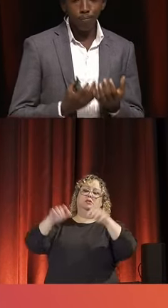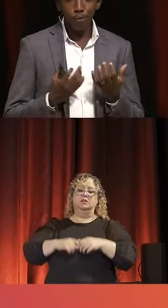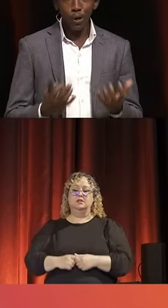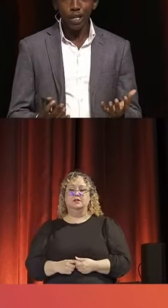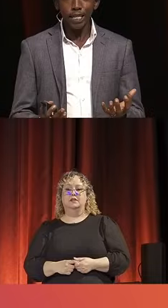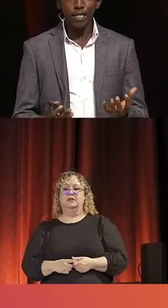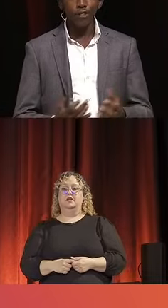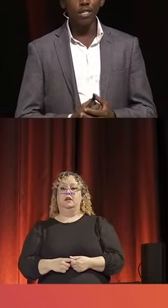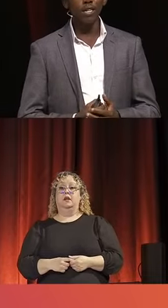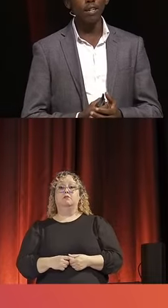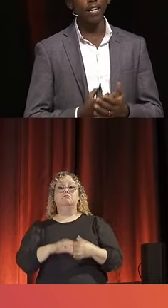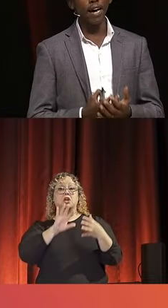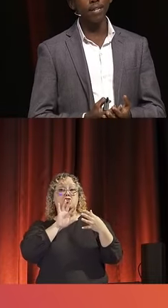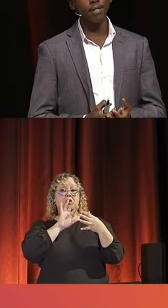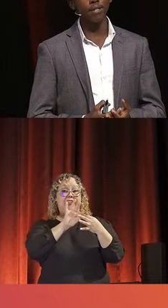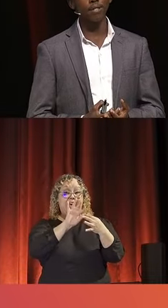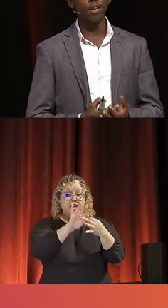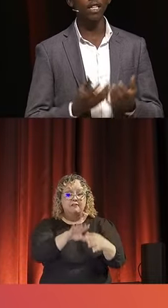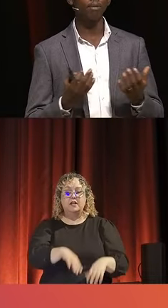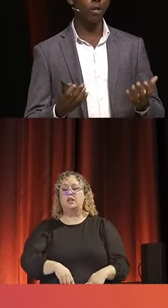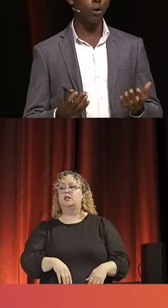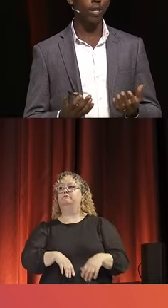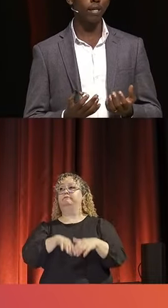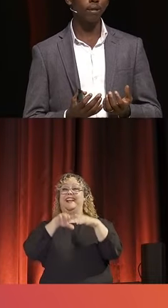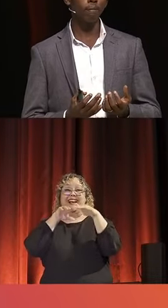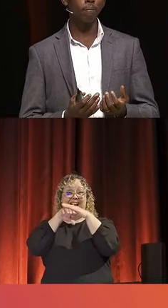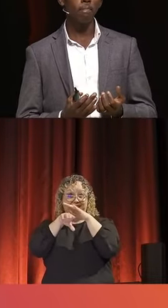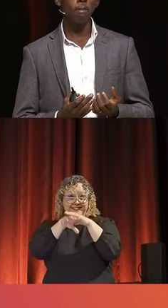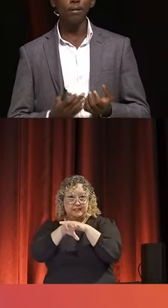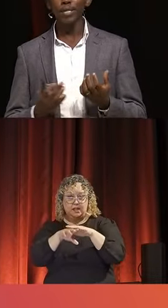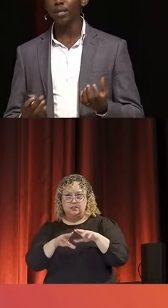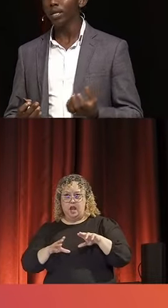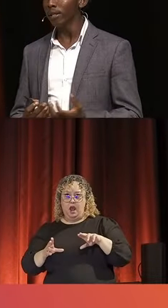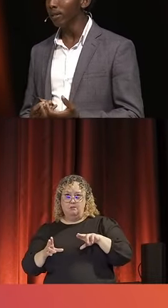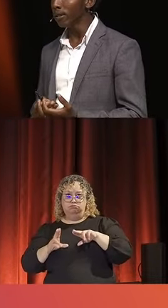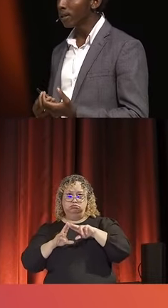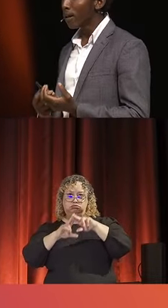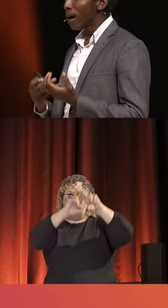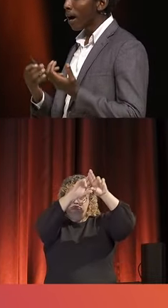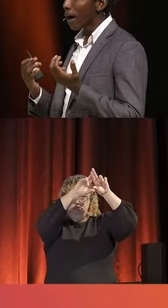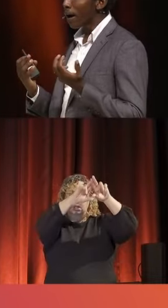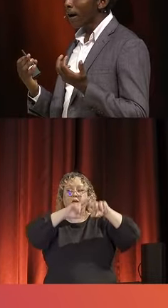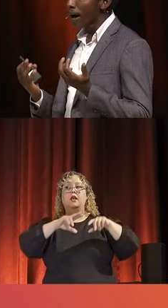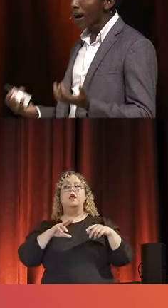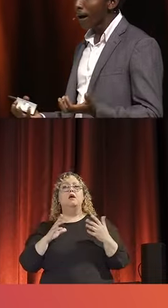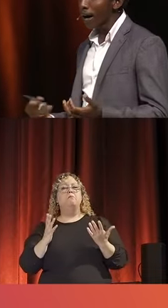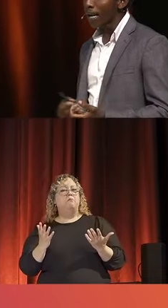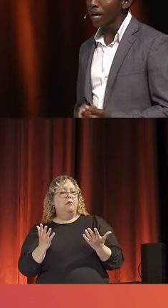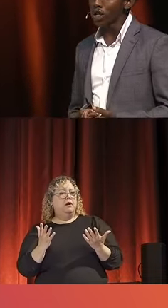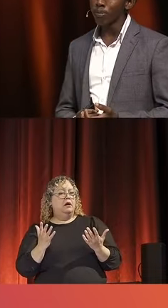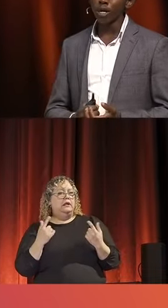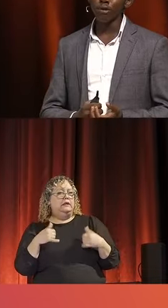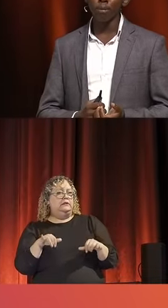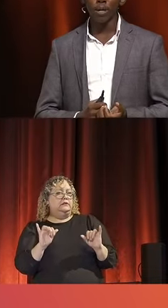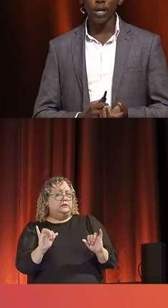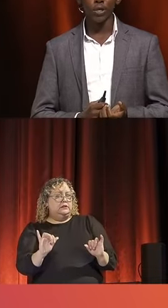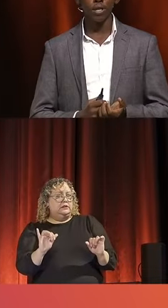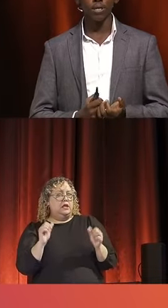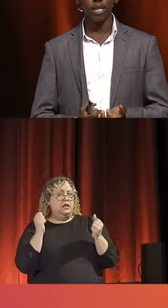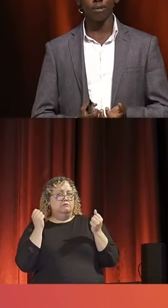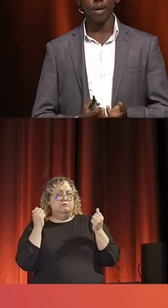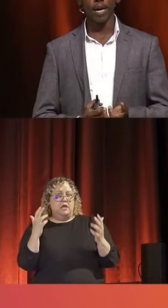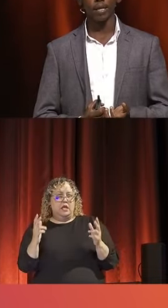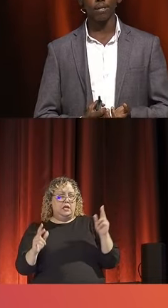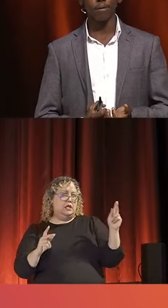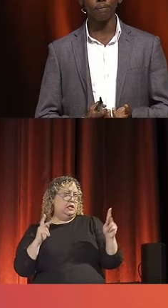While connectivity and access has been growing, there's still a large part of the population that